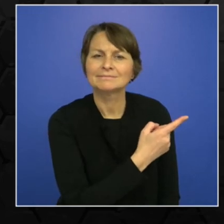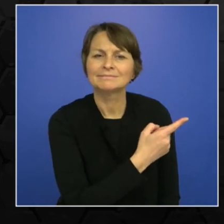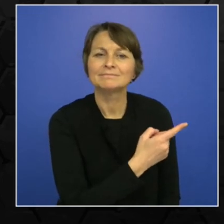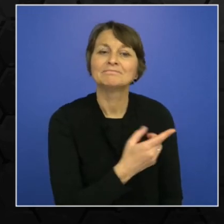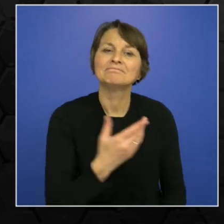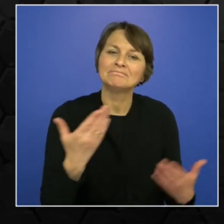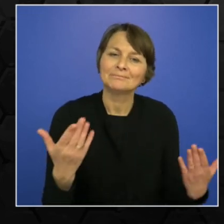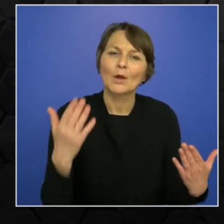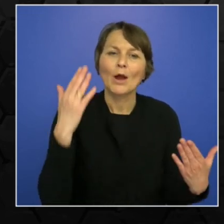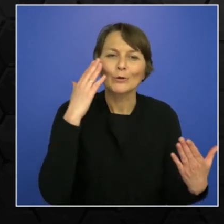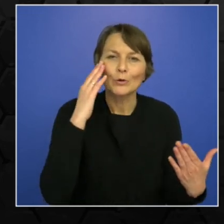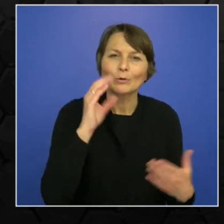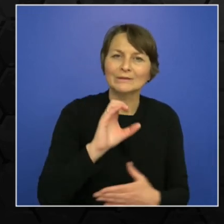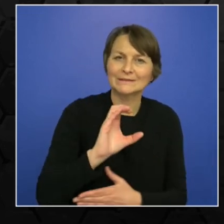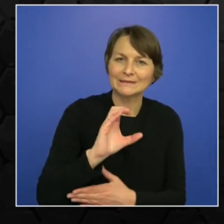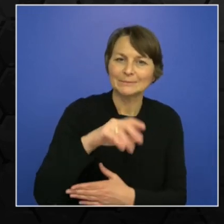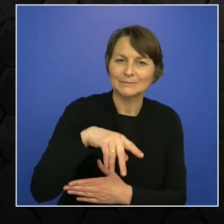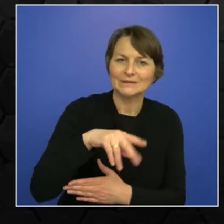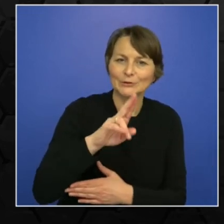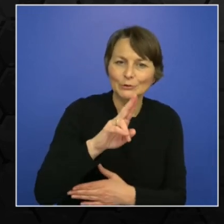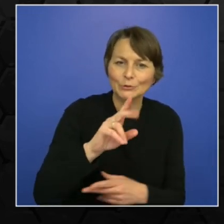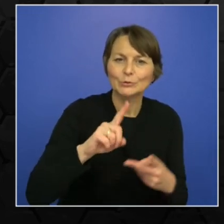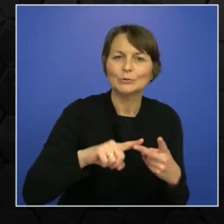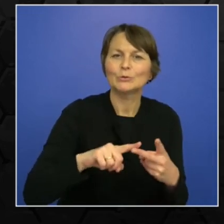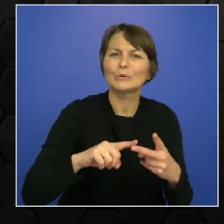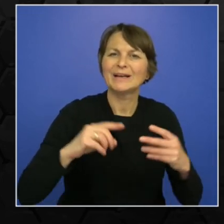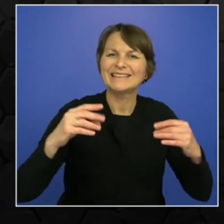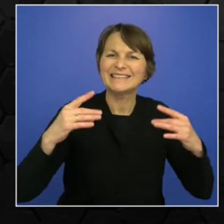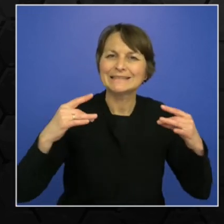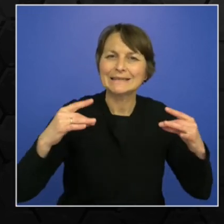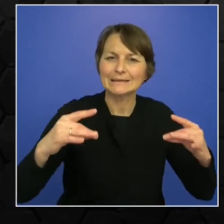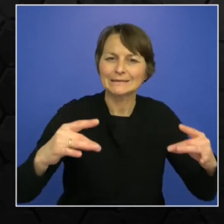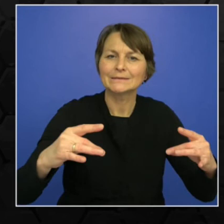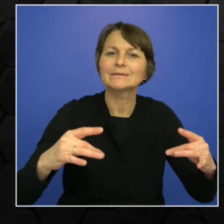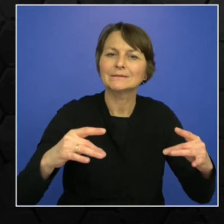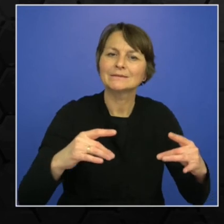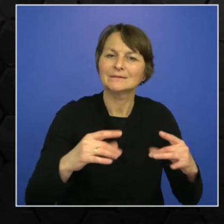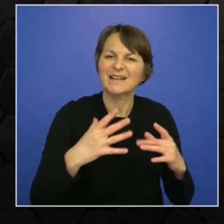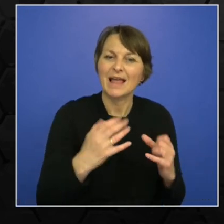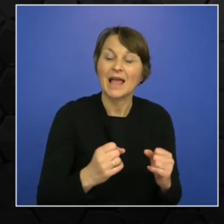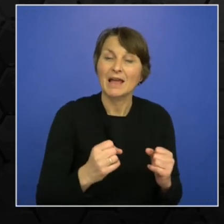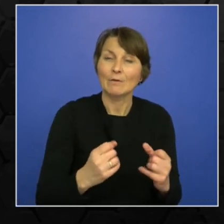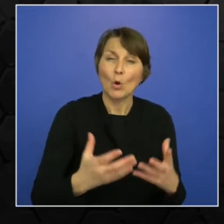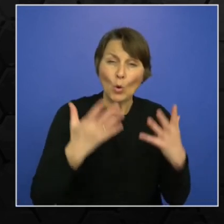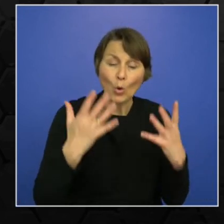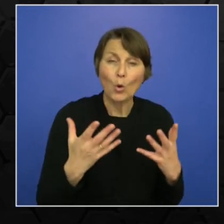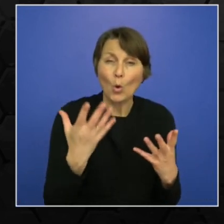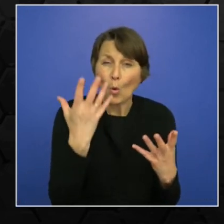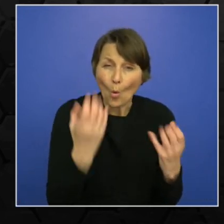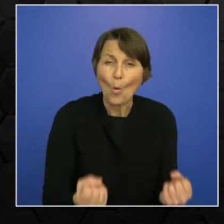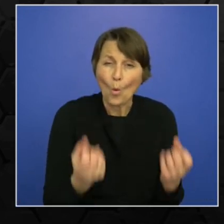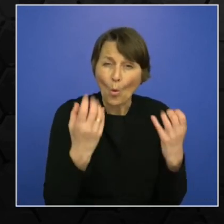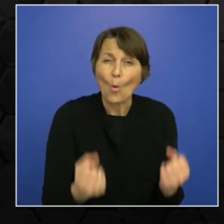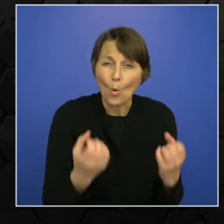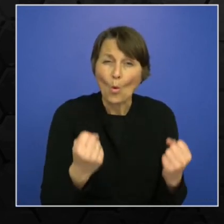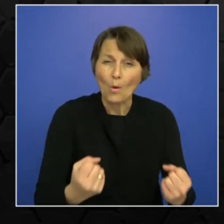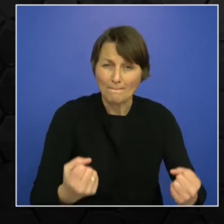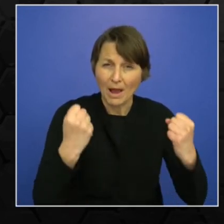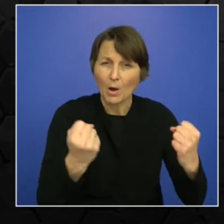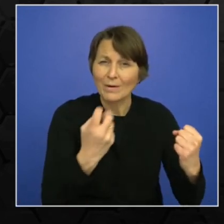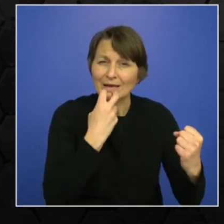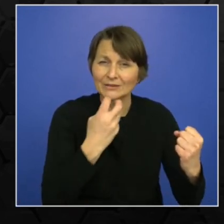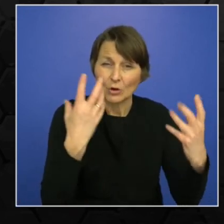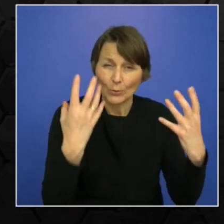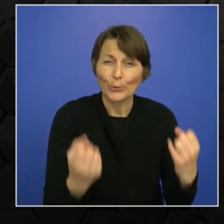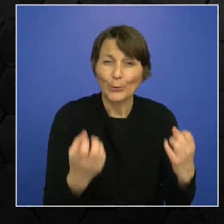use negligible power that I have already discussed. And compared to radios and displays, it's